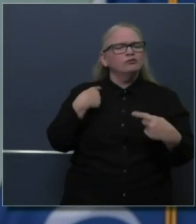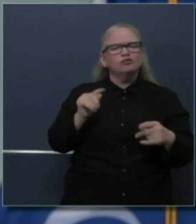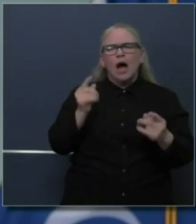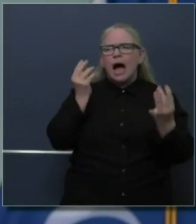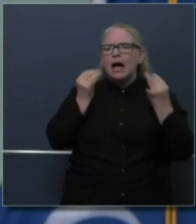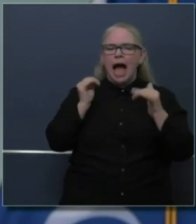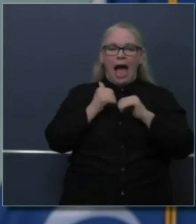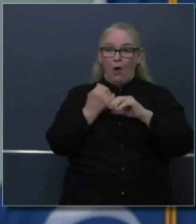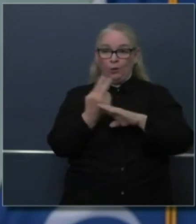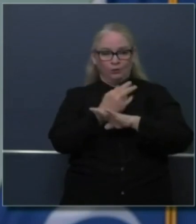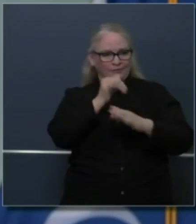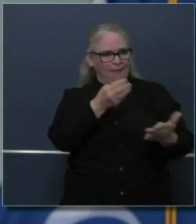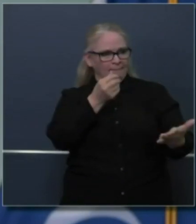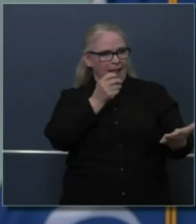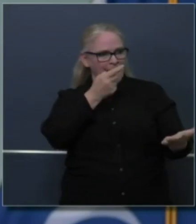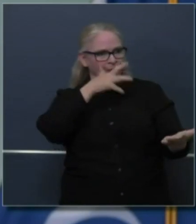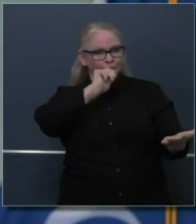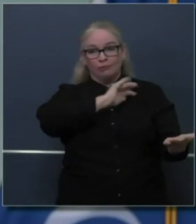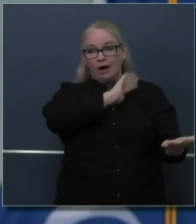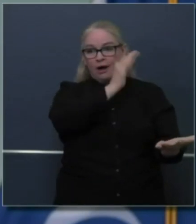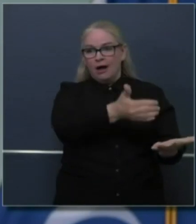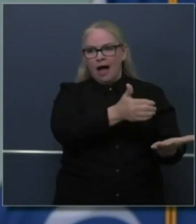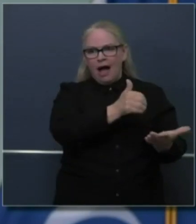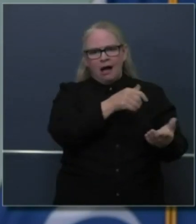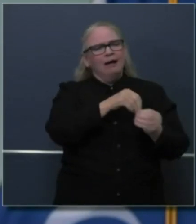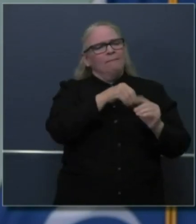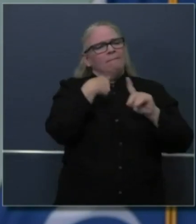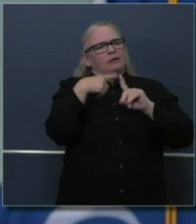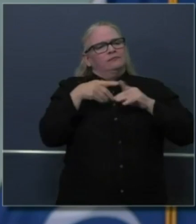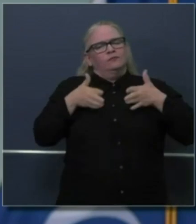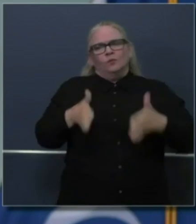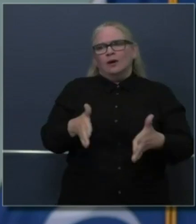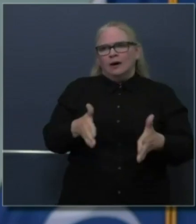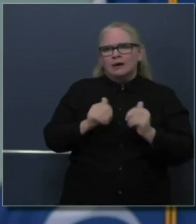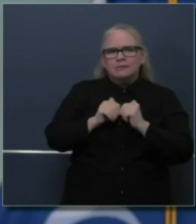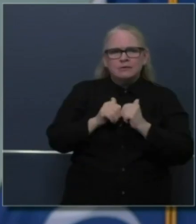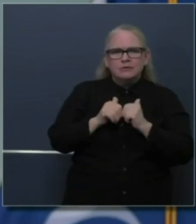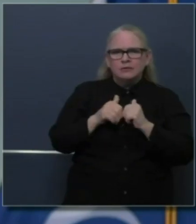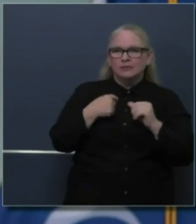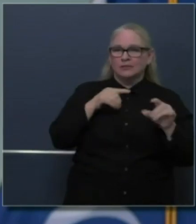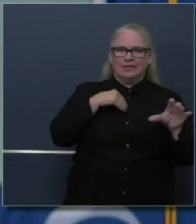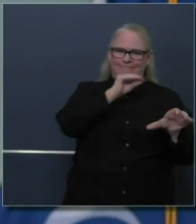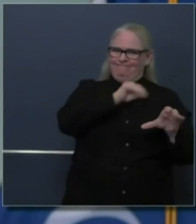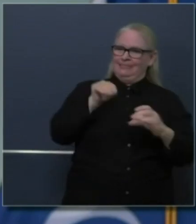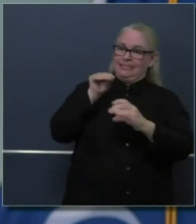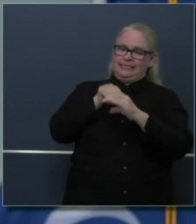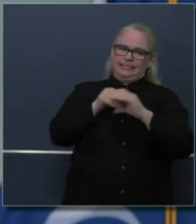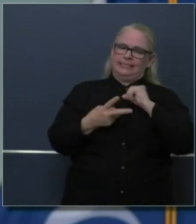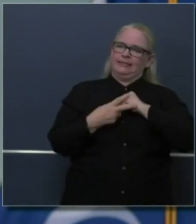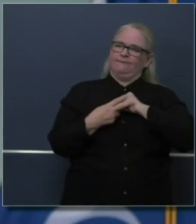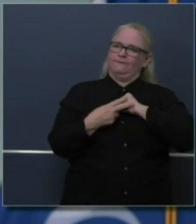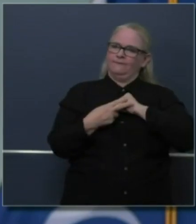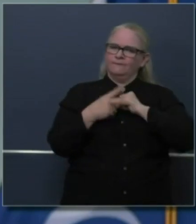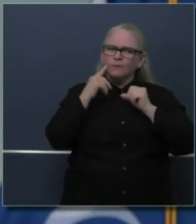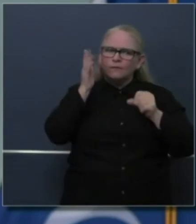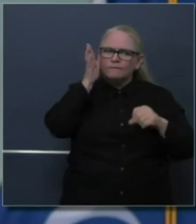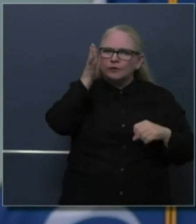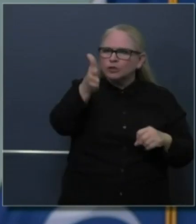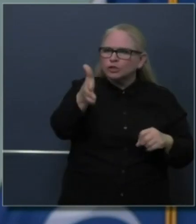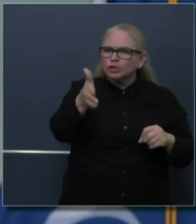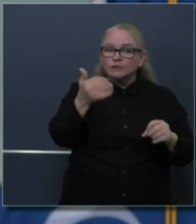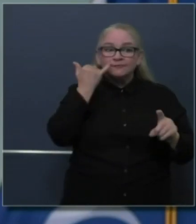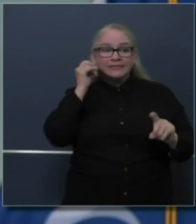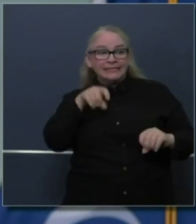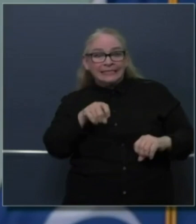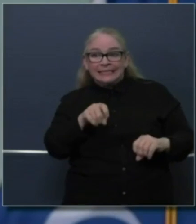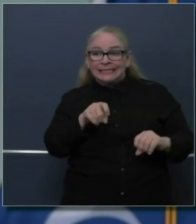surplus dollars, putting record reserves, creating some additional reserve accounts, a safety net reserve account that we were able to